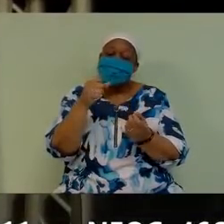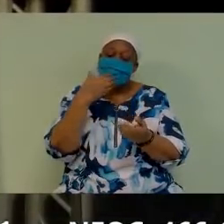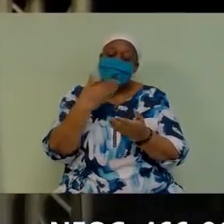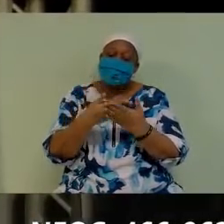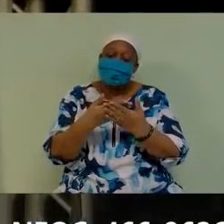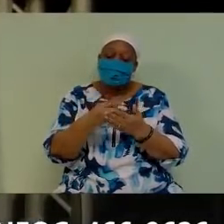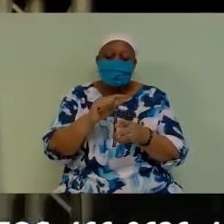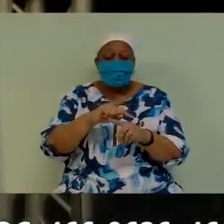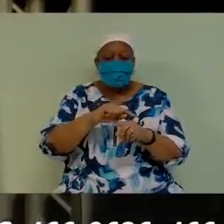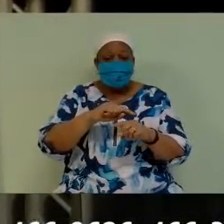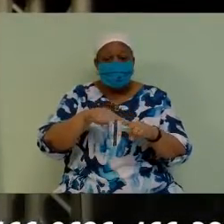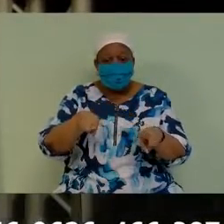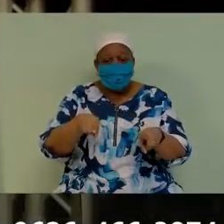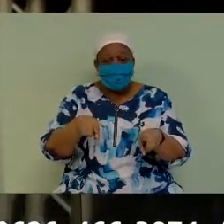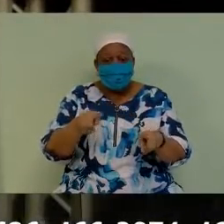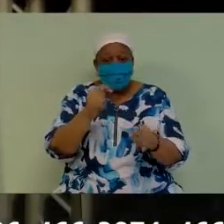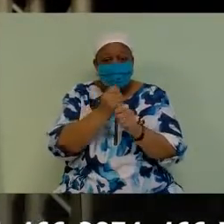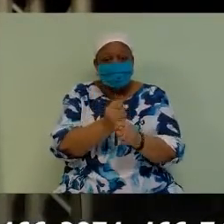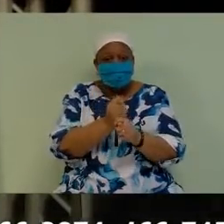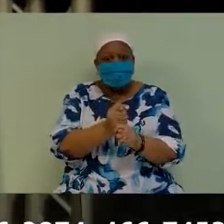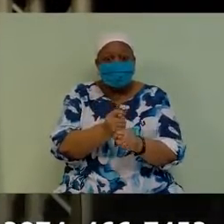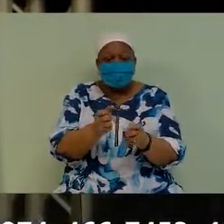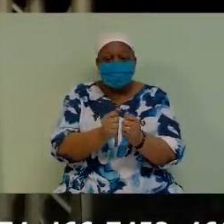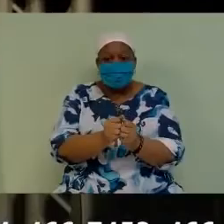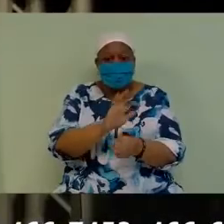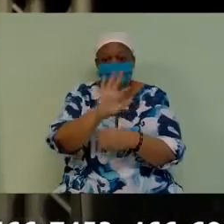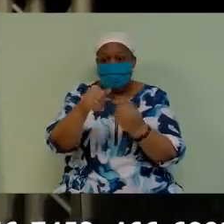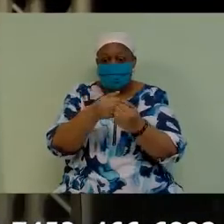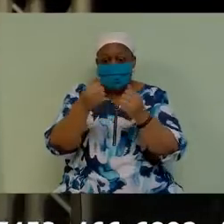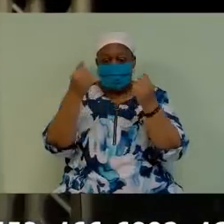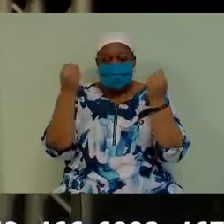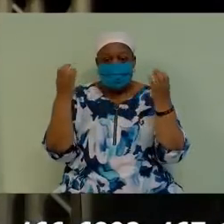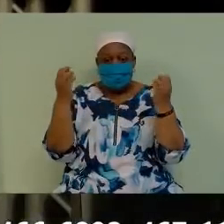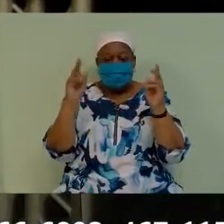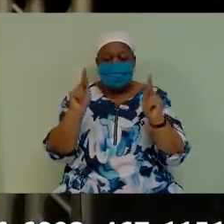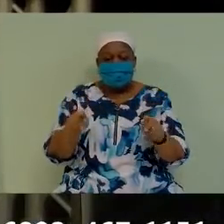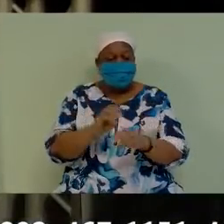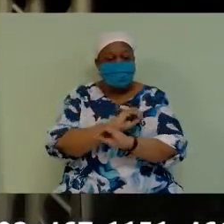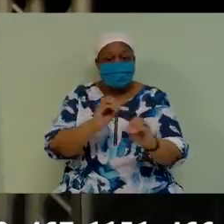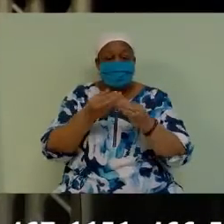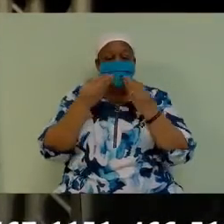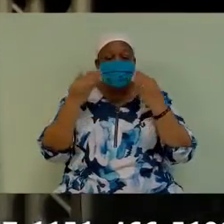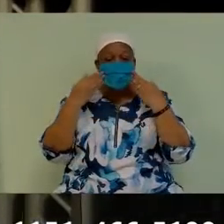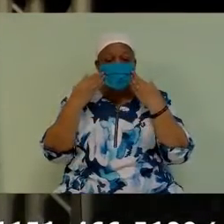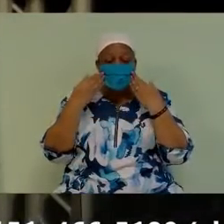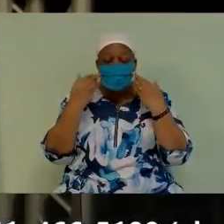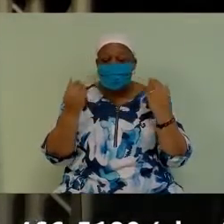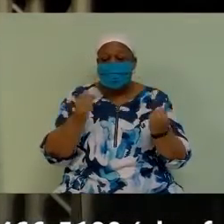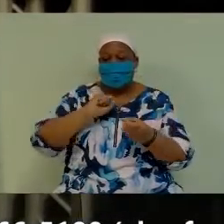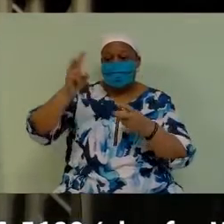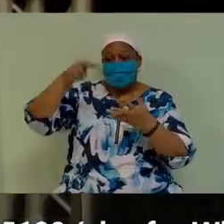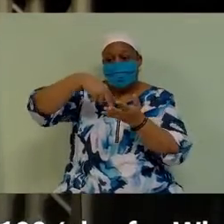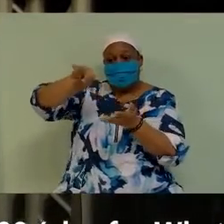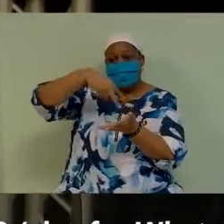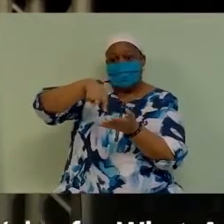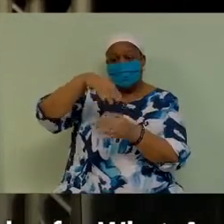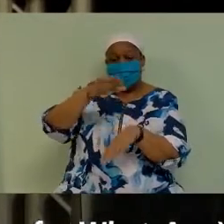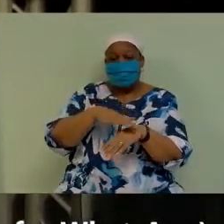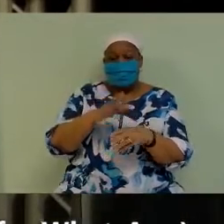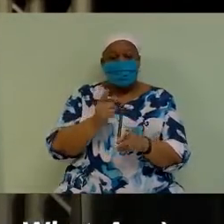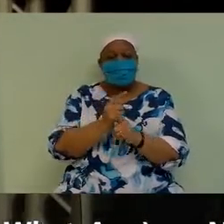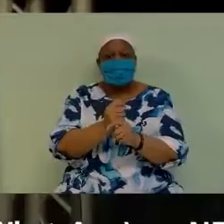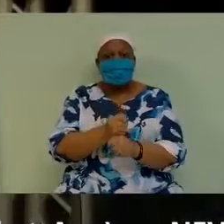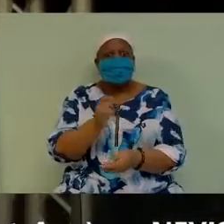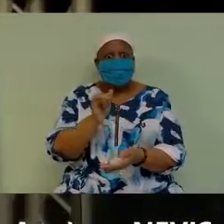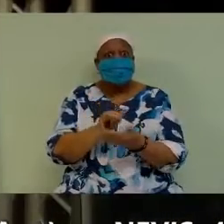a number of persons who were close together without masks, who were not social distancing, then that is where the concern comes in. And